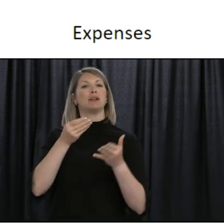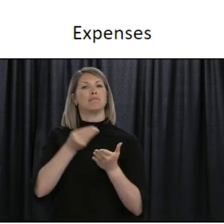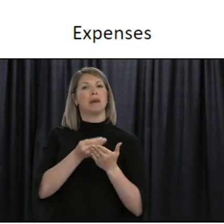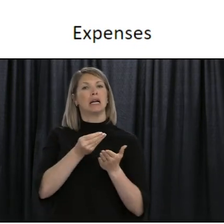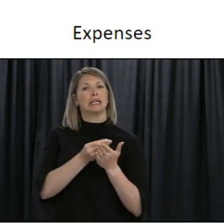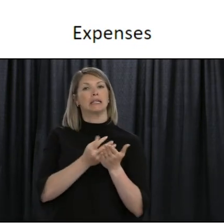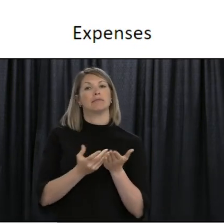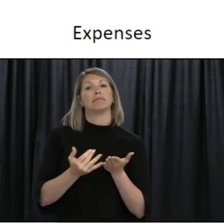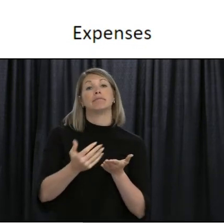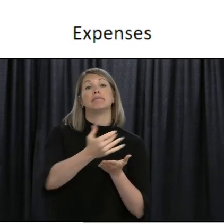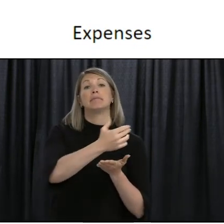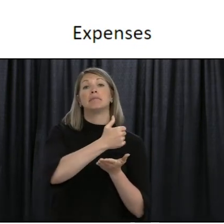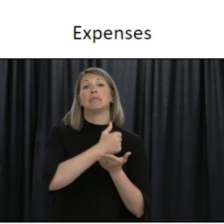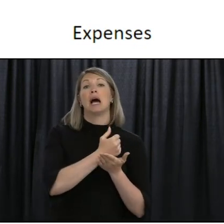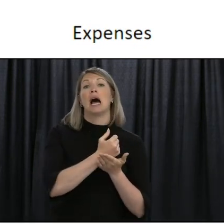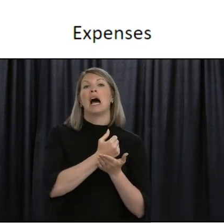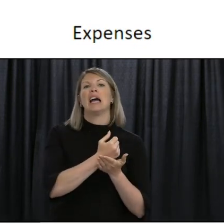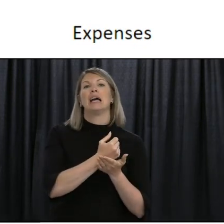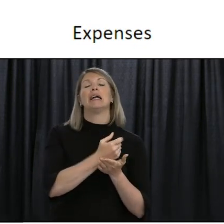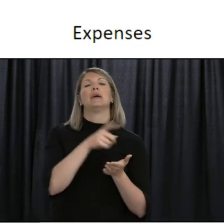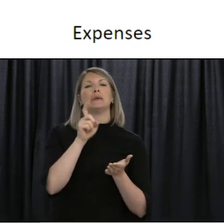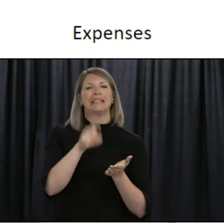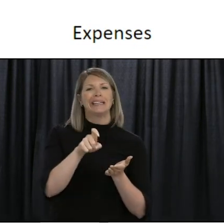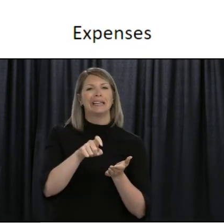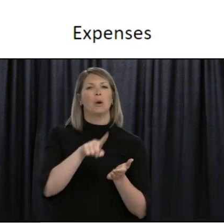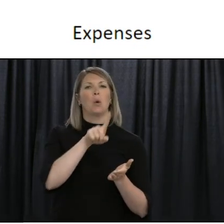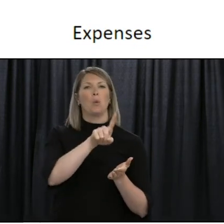to $1.7 billion.